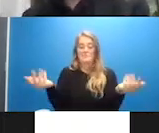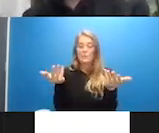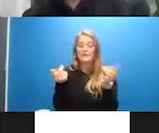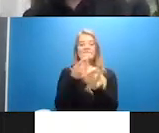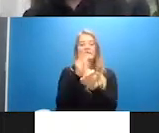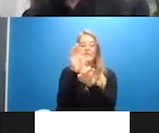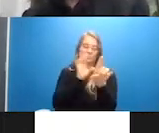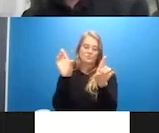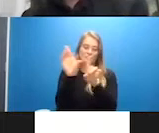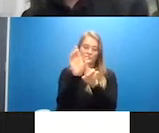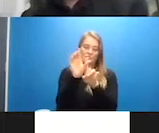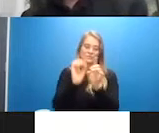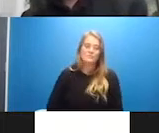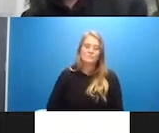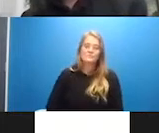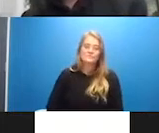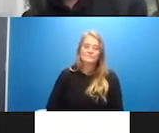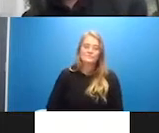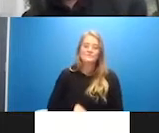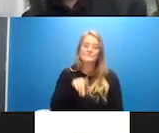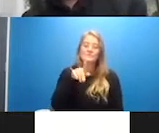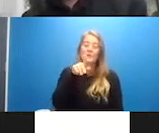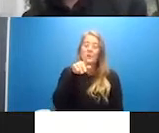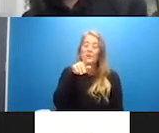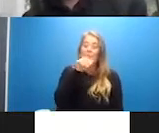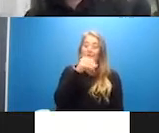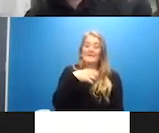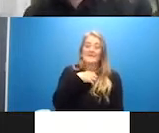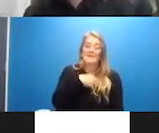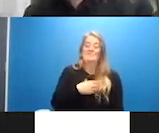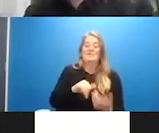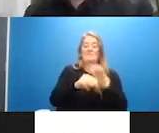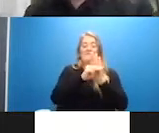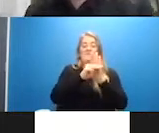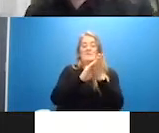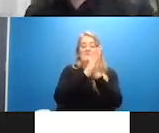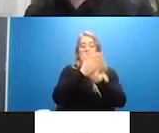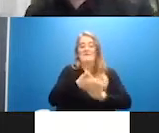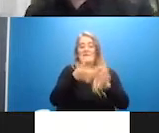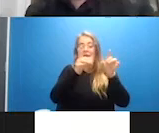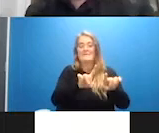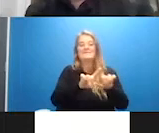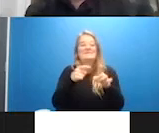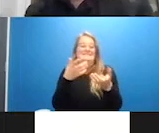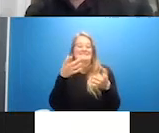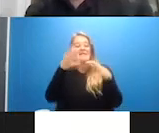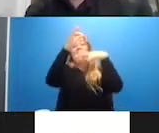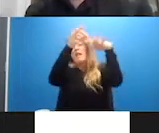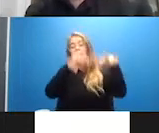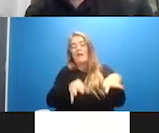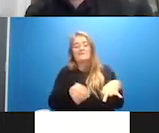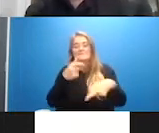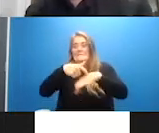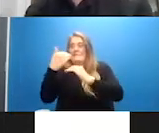culture. I would love to give you the steps by which this model emerges, but because of our time, I'm going to just give you a very brief